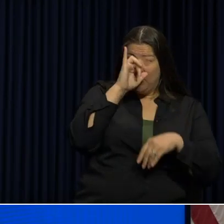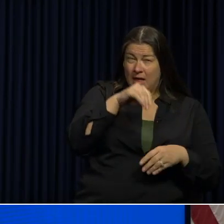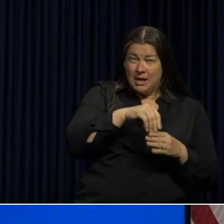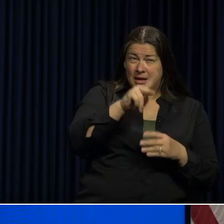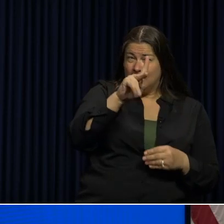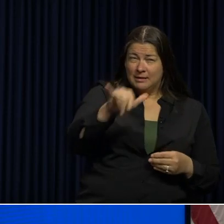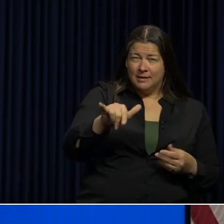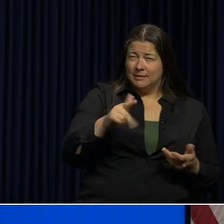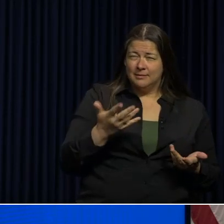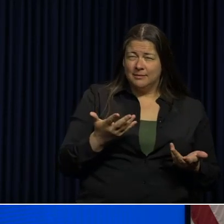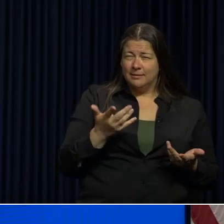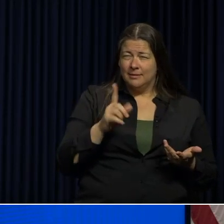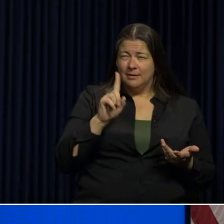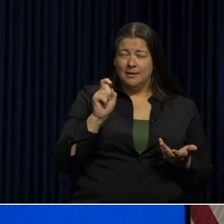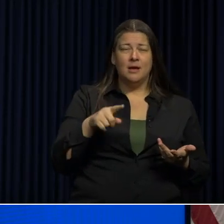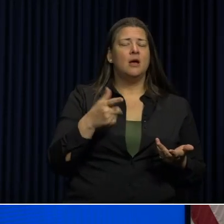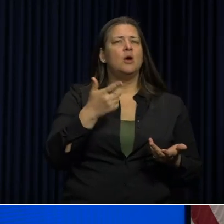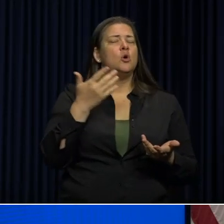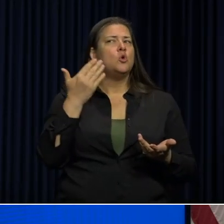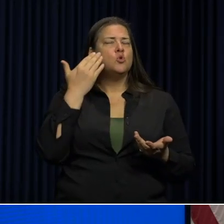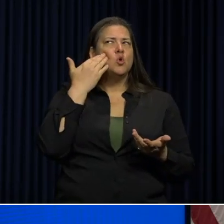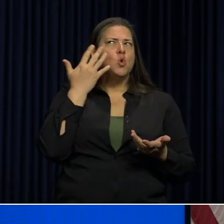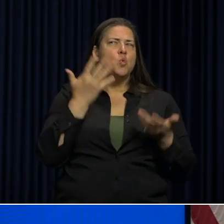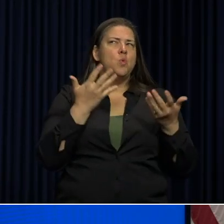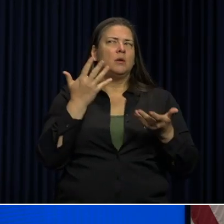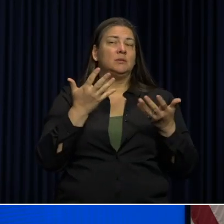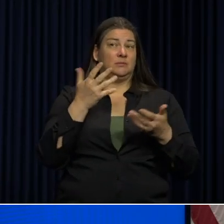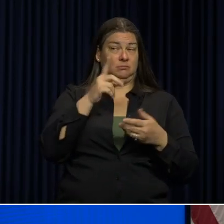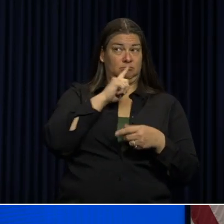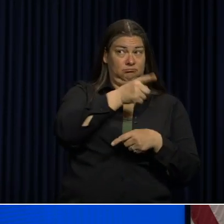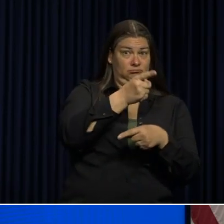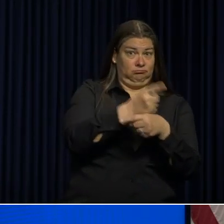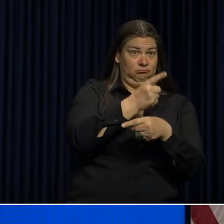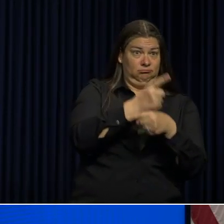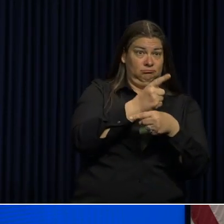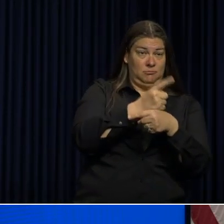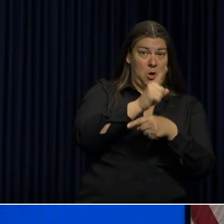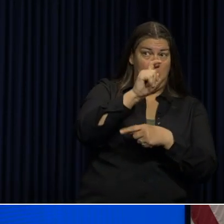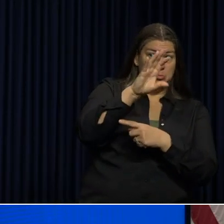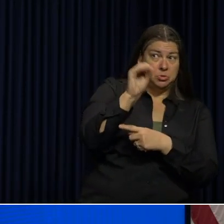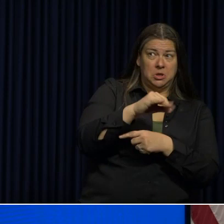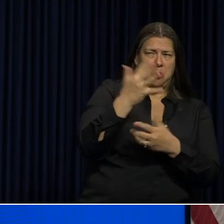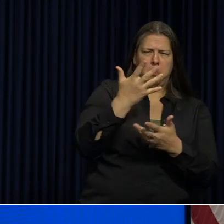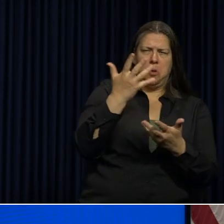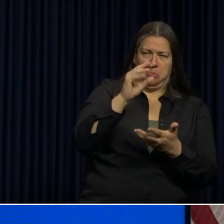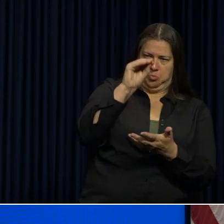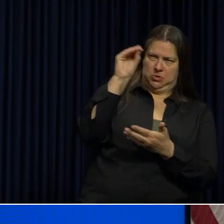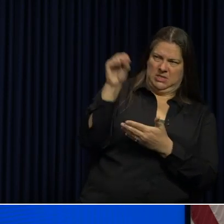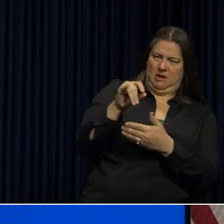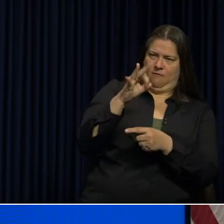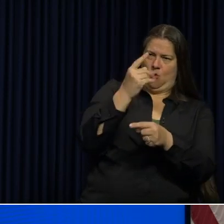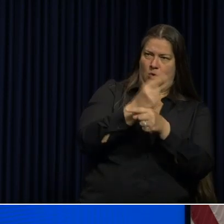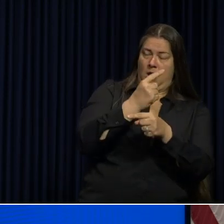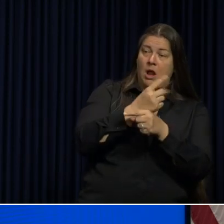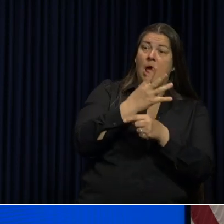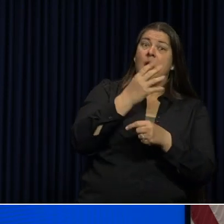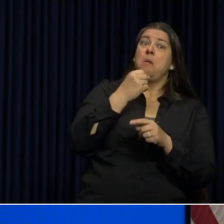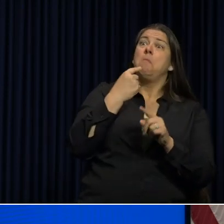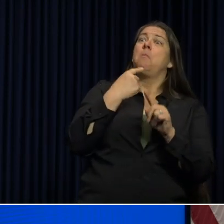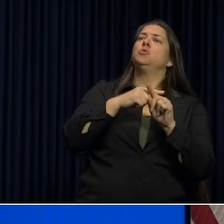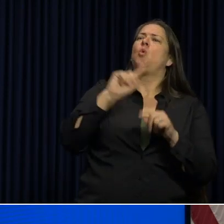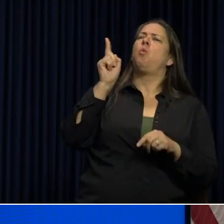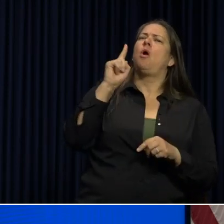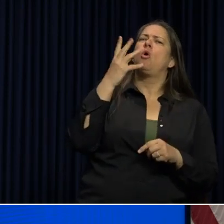And do we know the percentage of the accuracy of them? And if so, could we possibly get a list of where people could get them once they